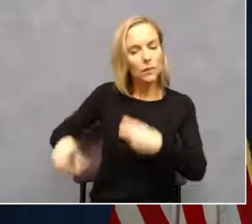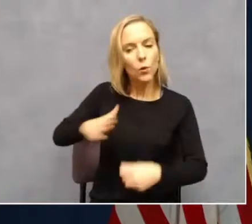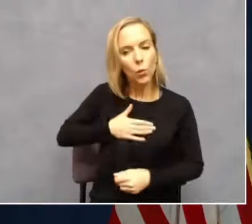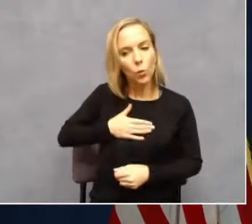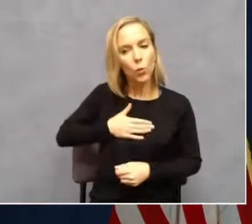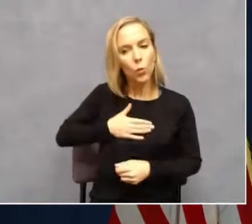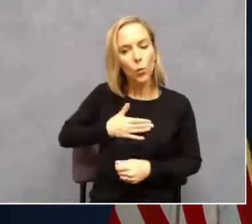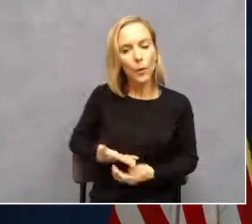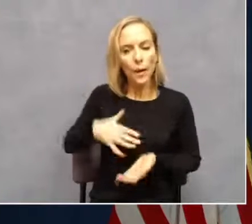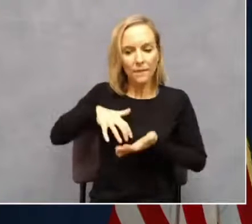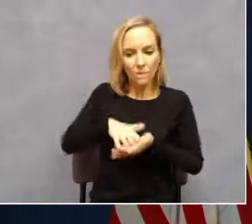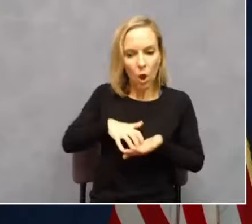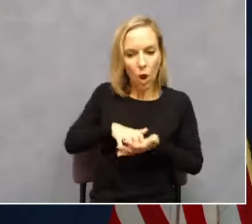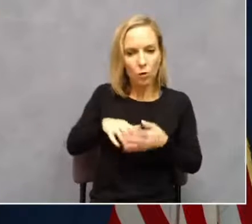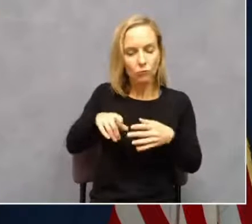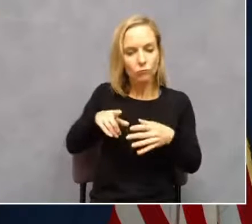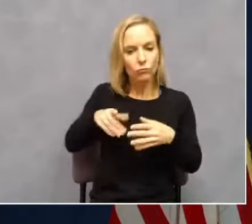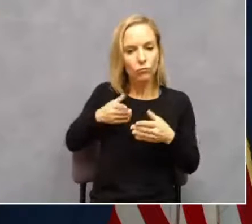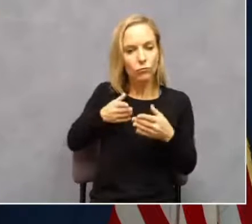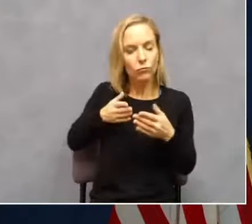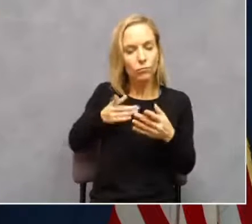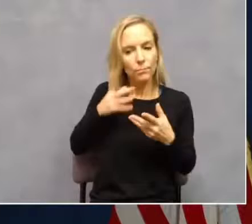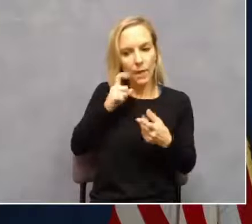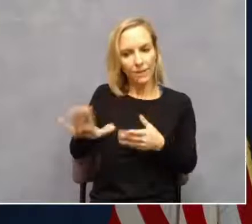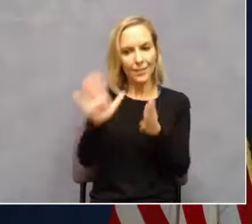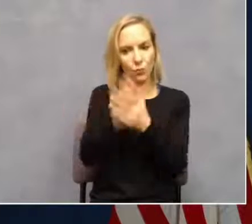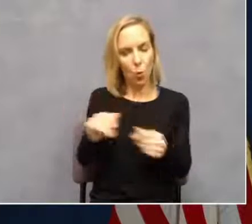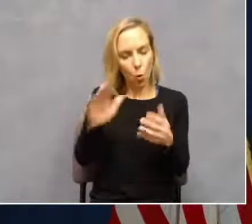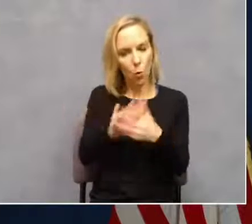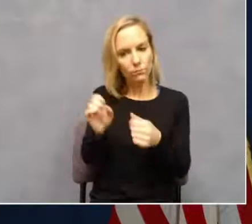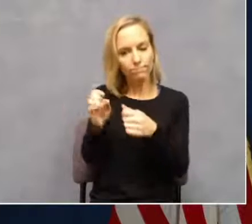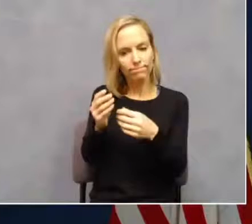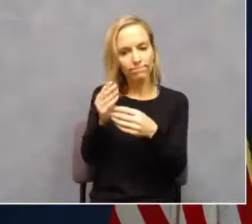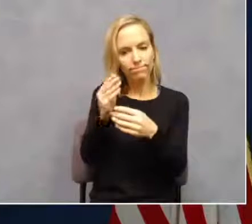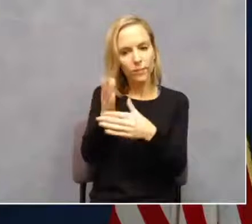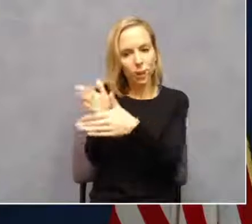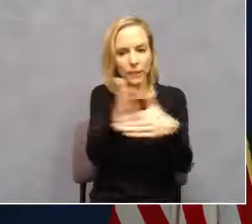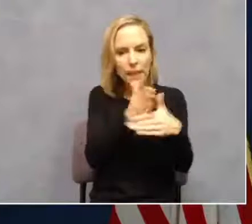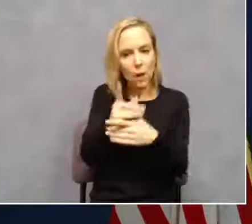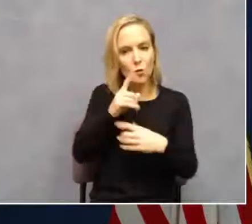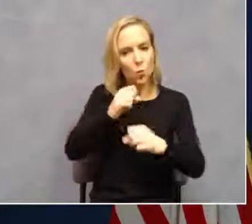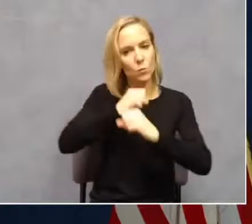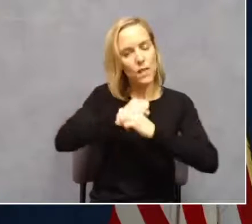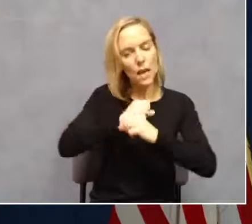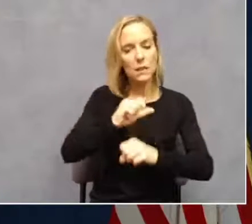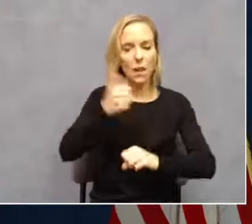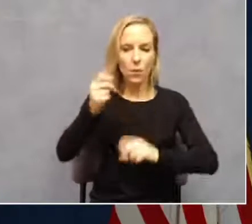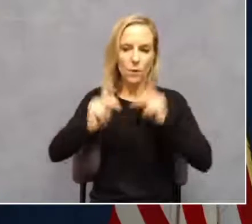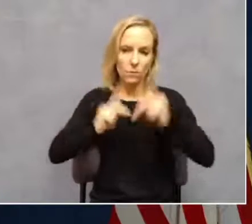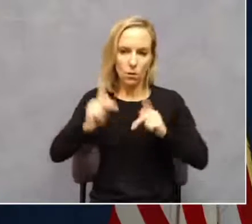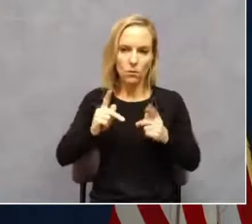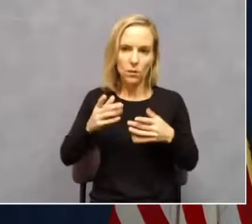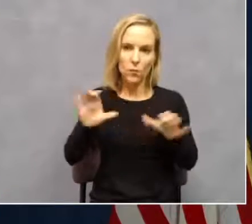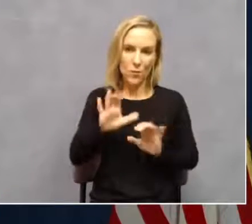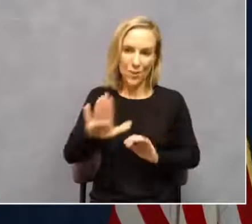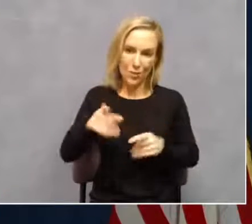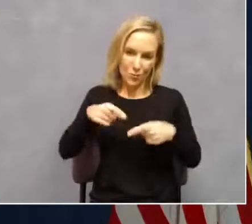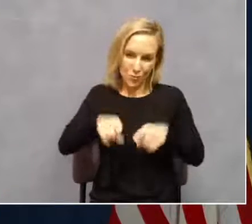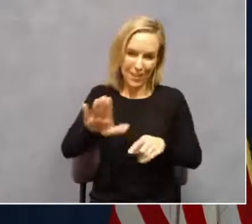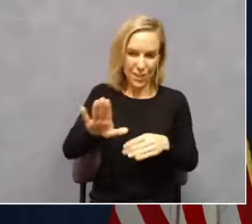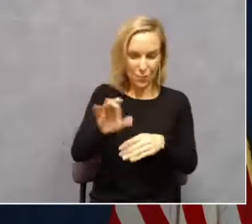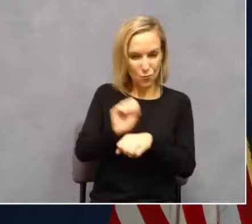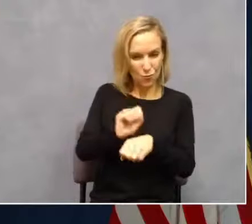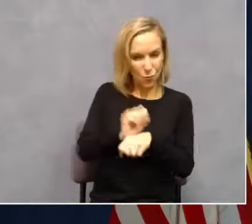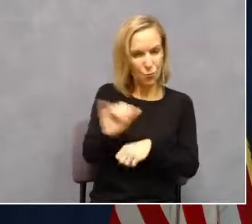vulnerable through his story being told to protect and help other people. And that's what he does in his profession too. So thank you